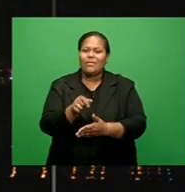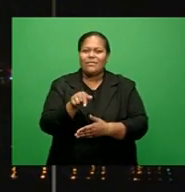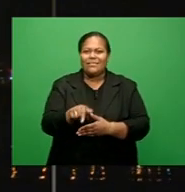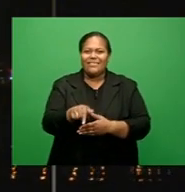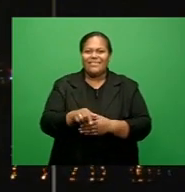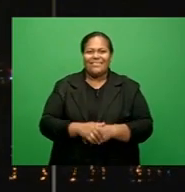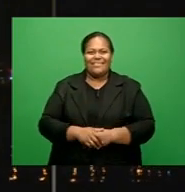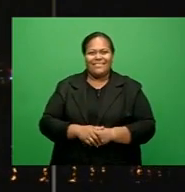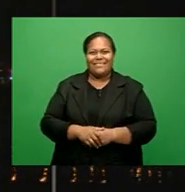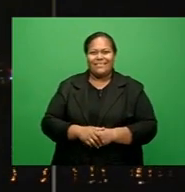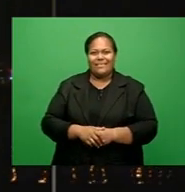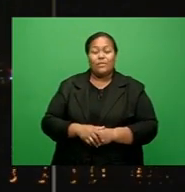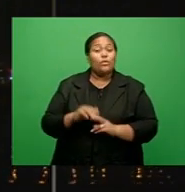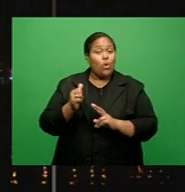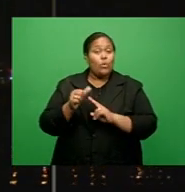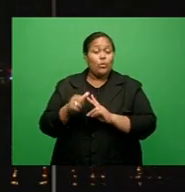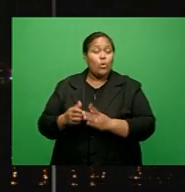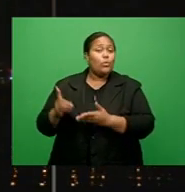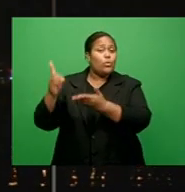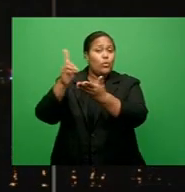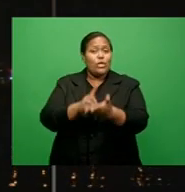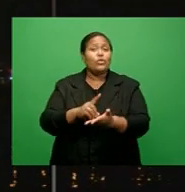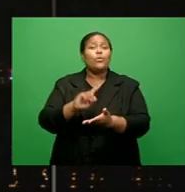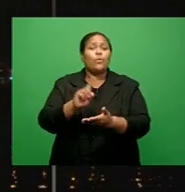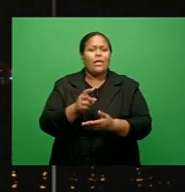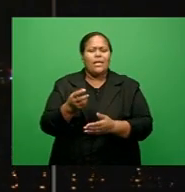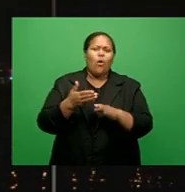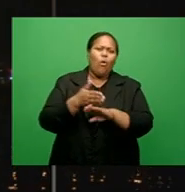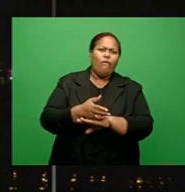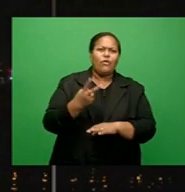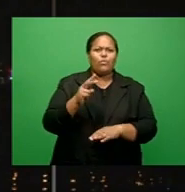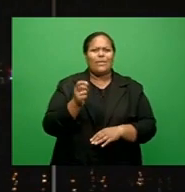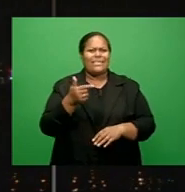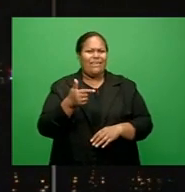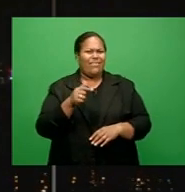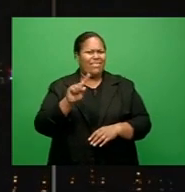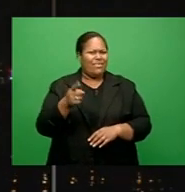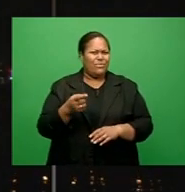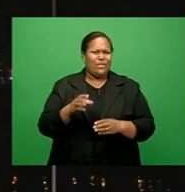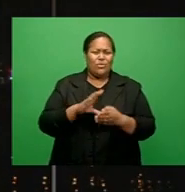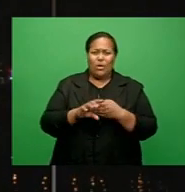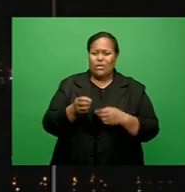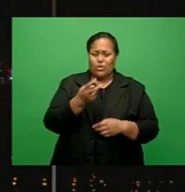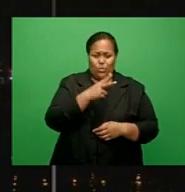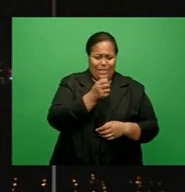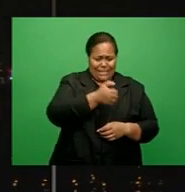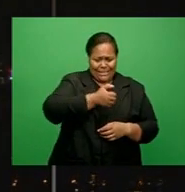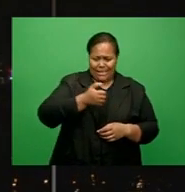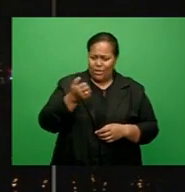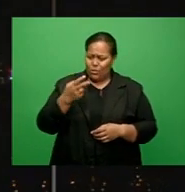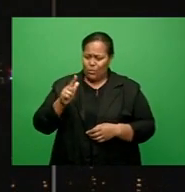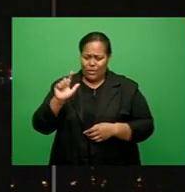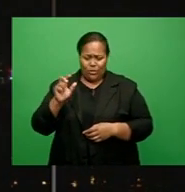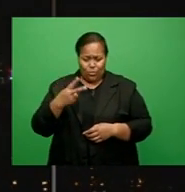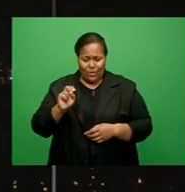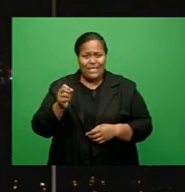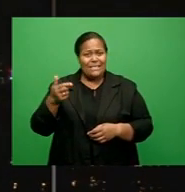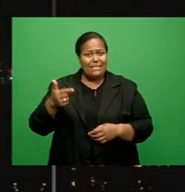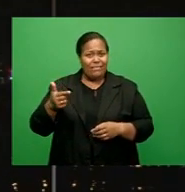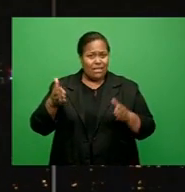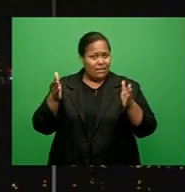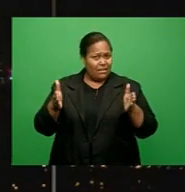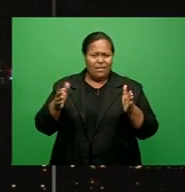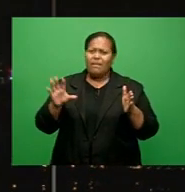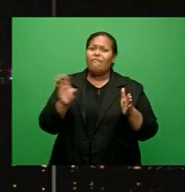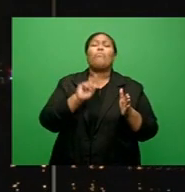made donations exceeding $27,000 between 2016 and 2017, purely from the